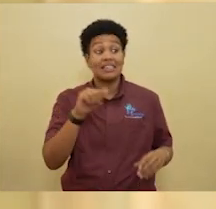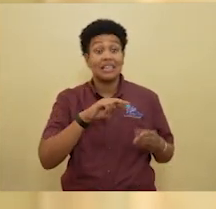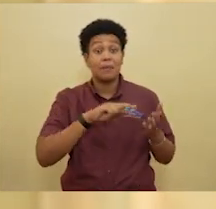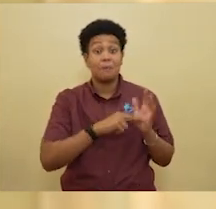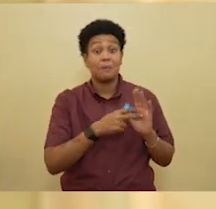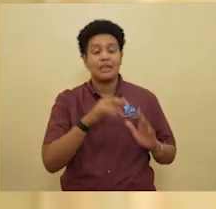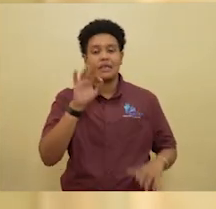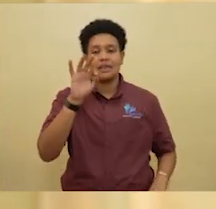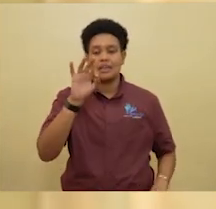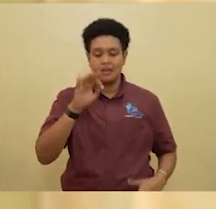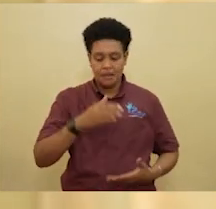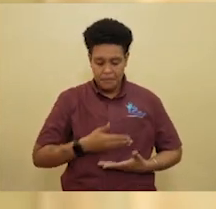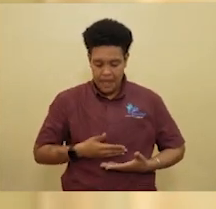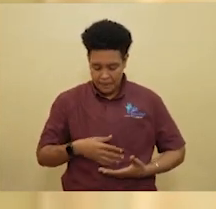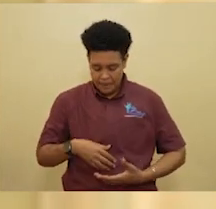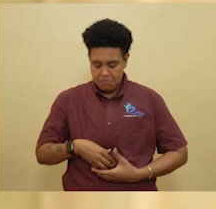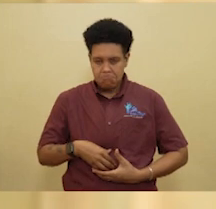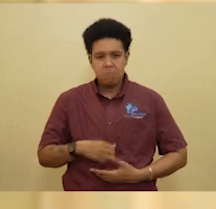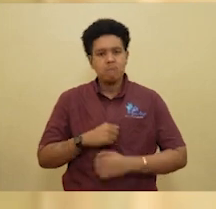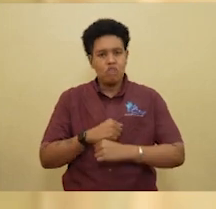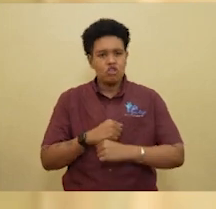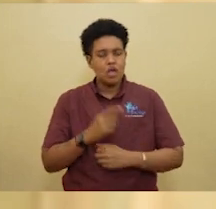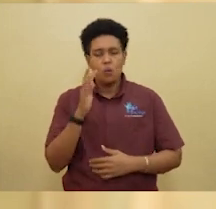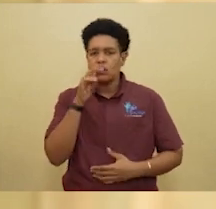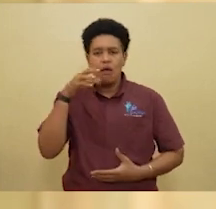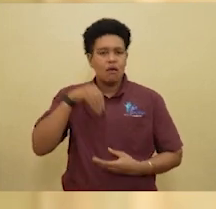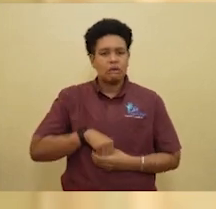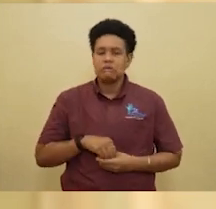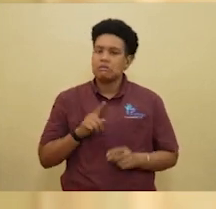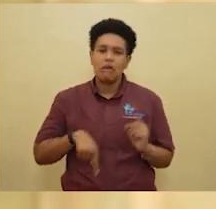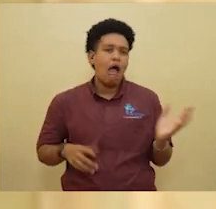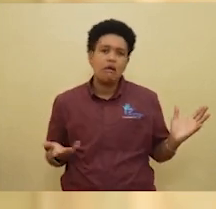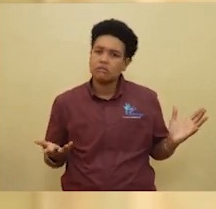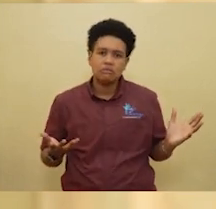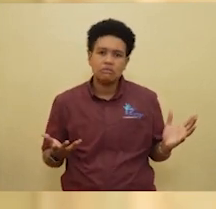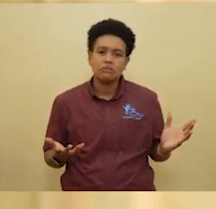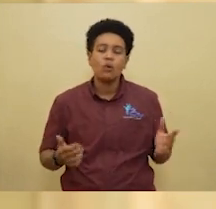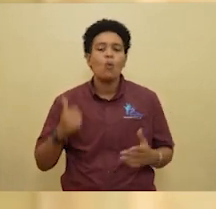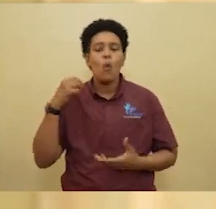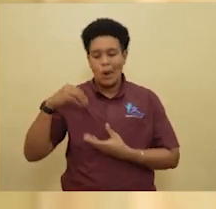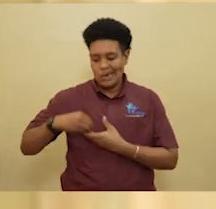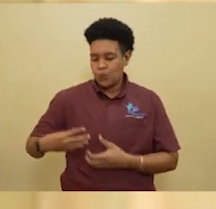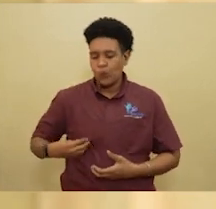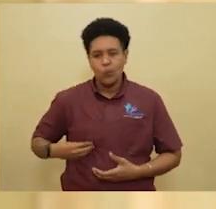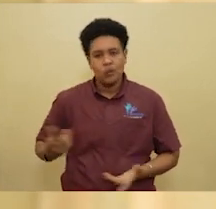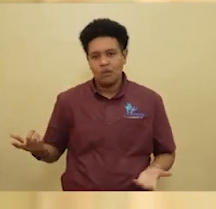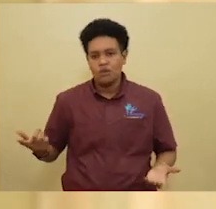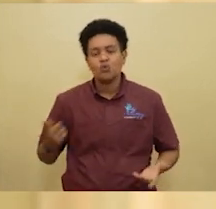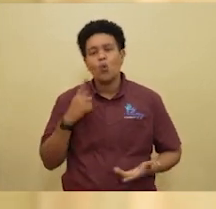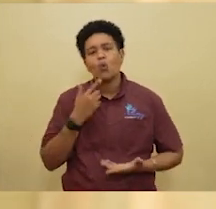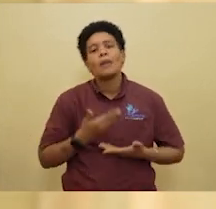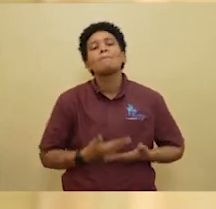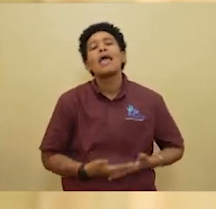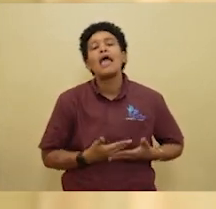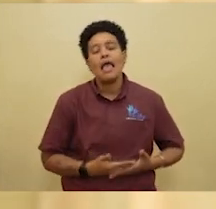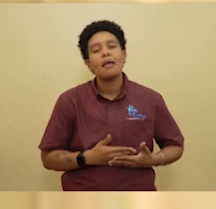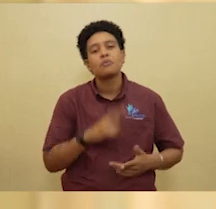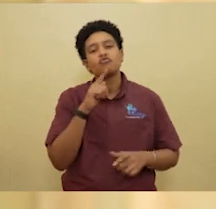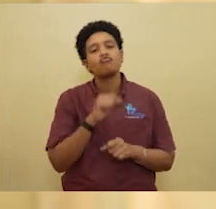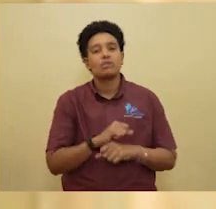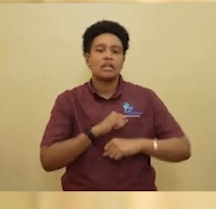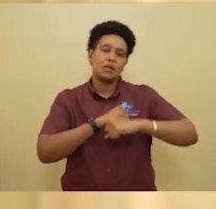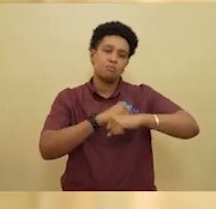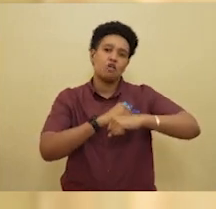fetus is protected. This vaccine will also not get into breast milk and therefore the baby is